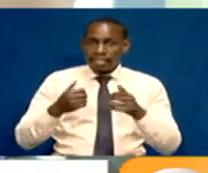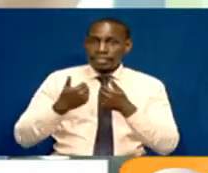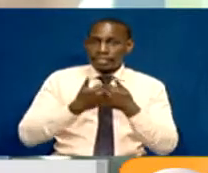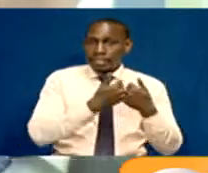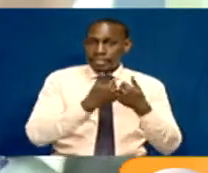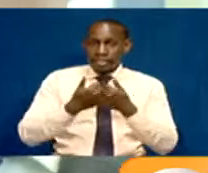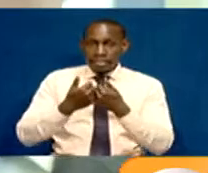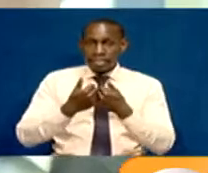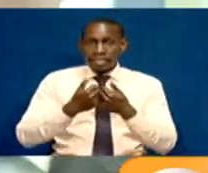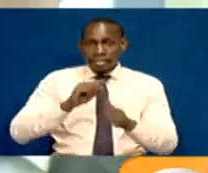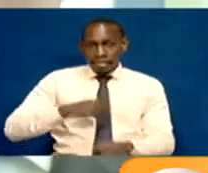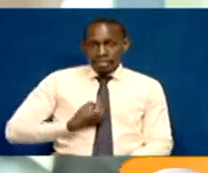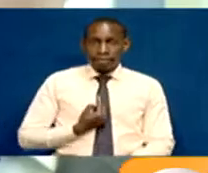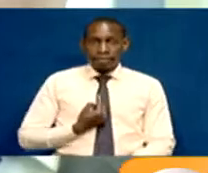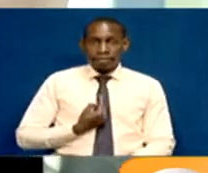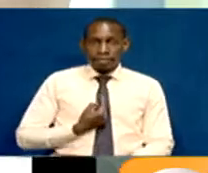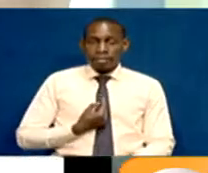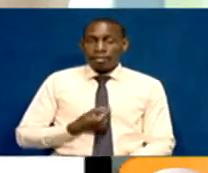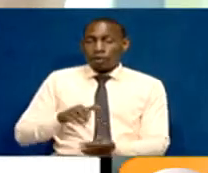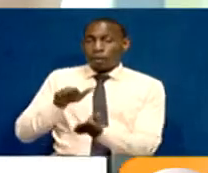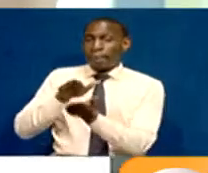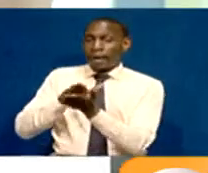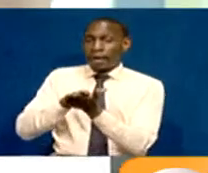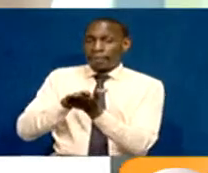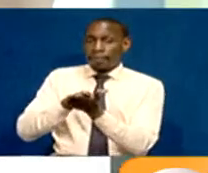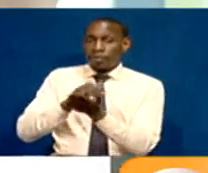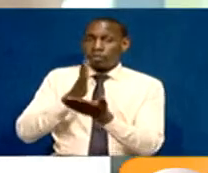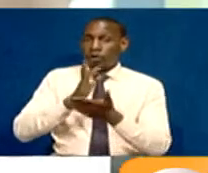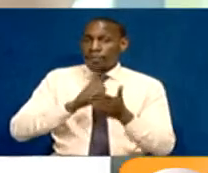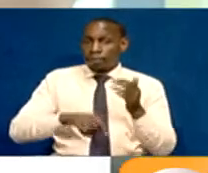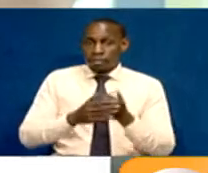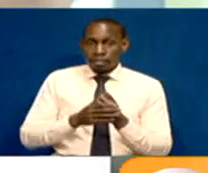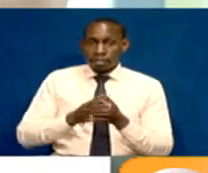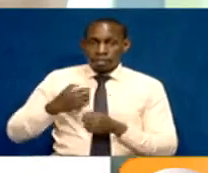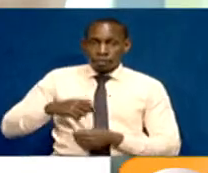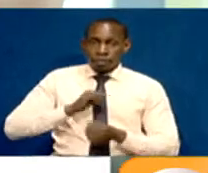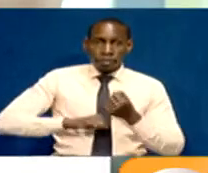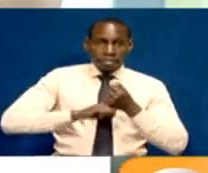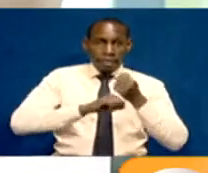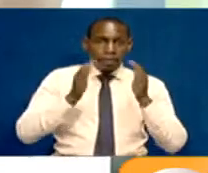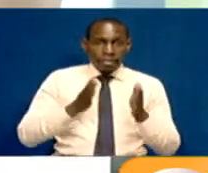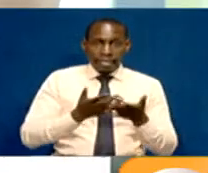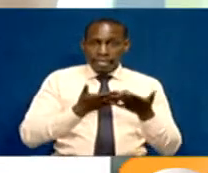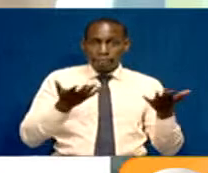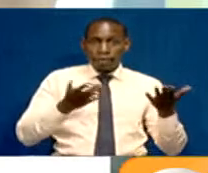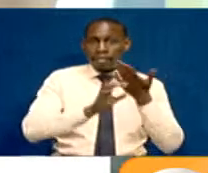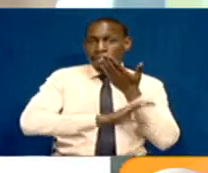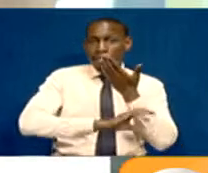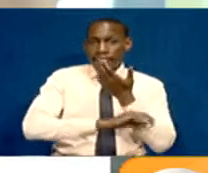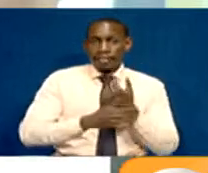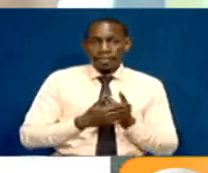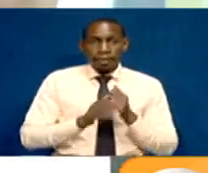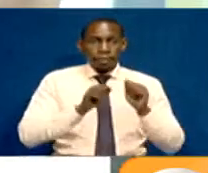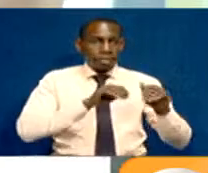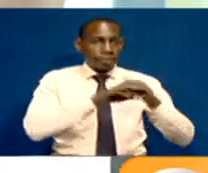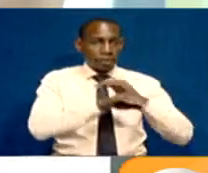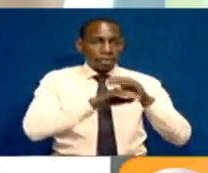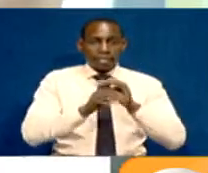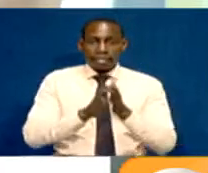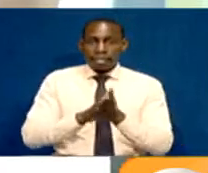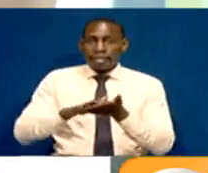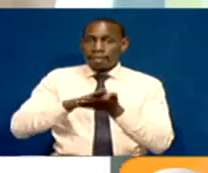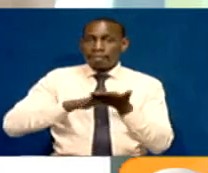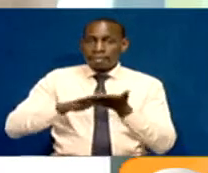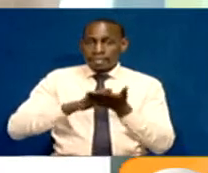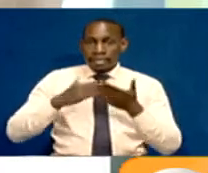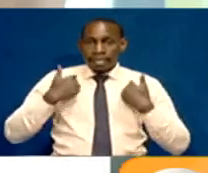challenge for us as a financial institution to ensure that we support Kenyans across the entire country to access the basic